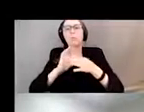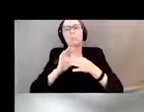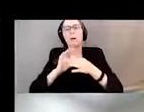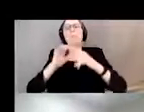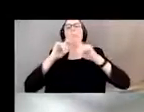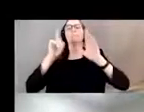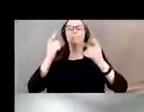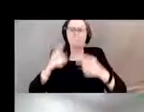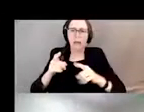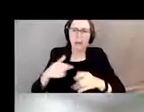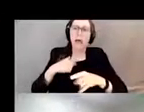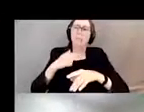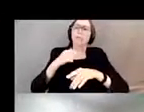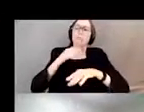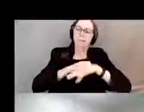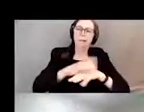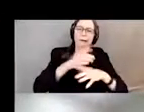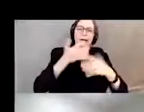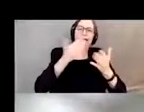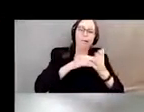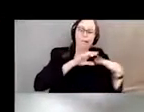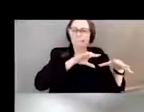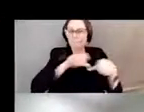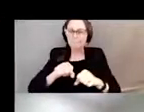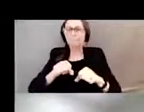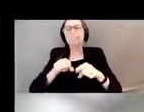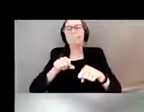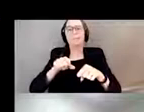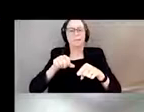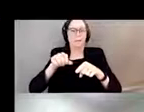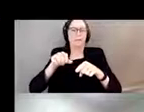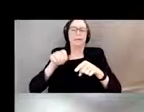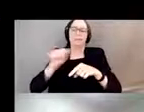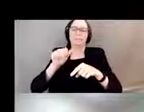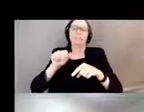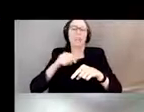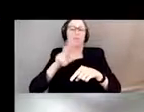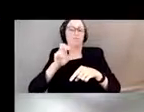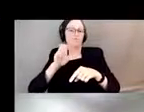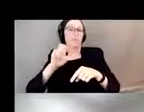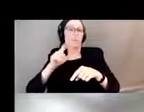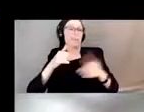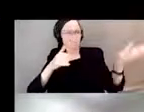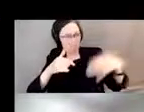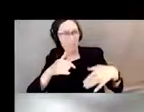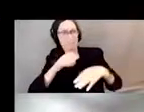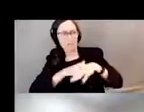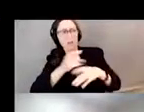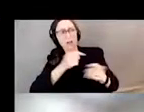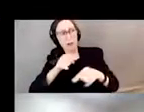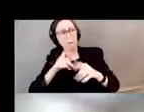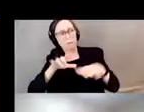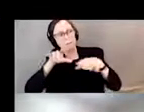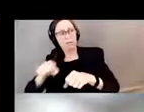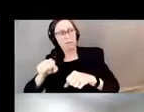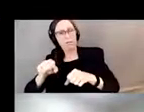of Afghanistan. They are invited in by rebels to come in and overthrow